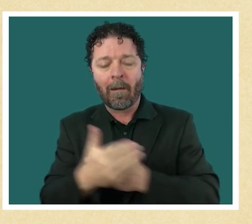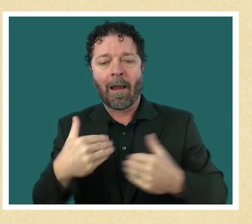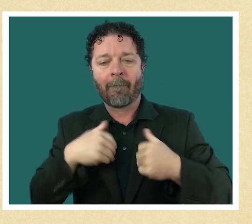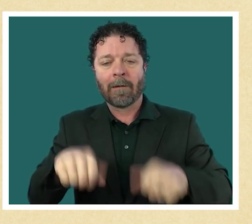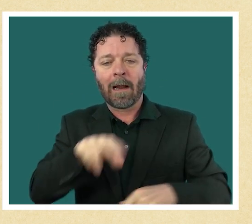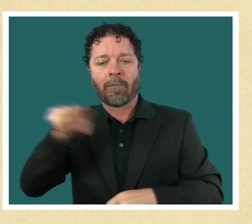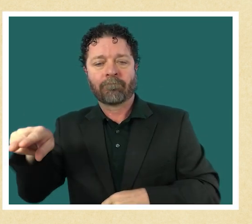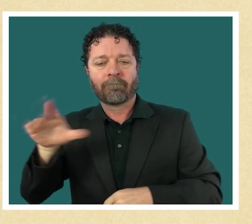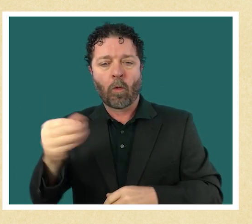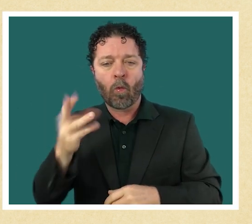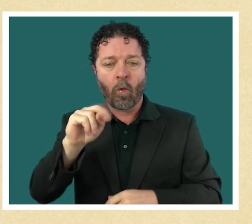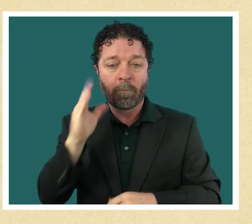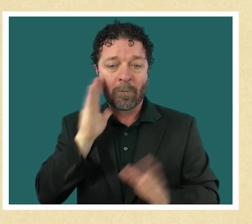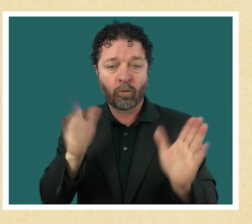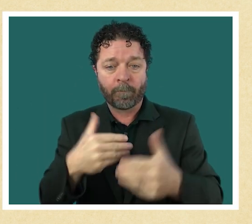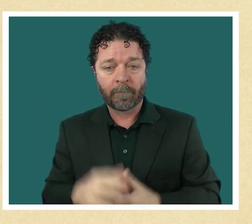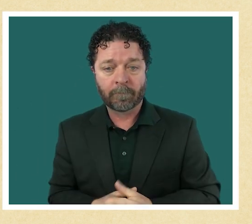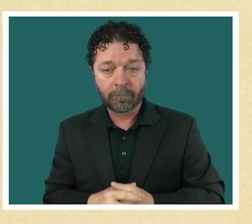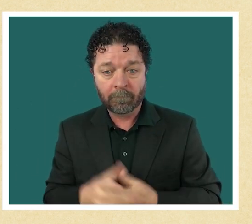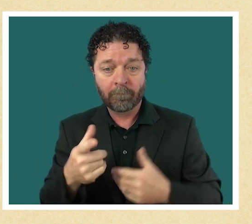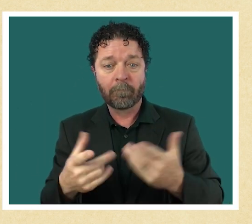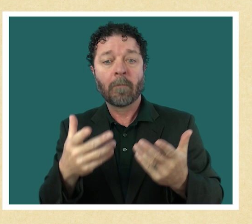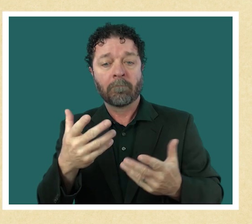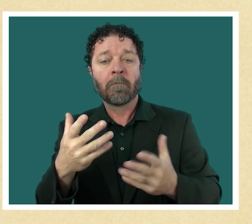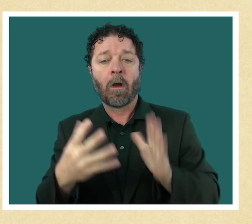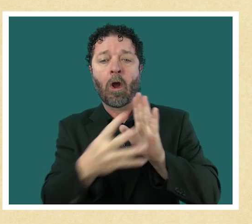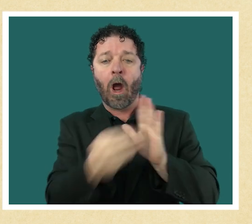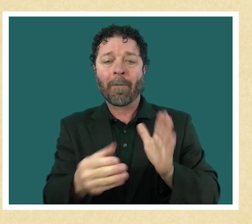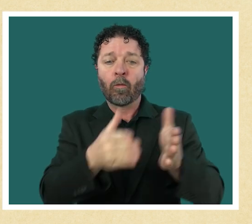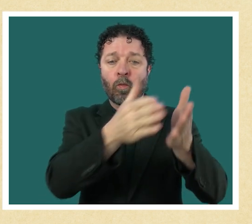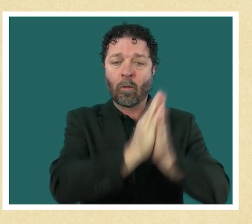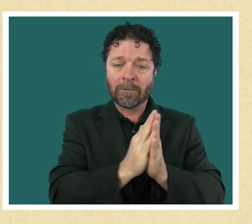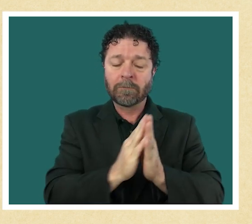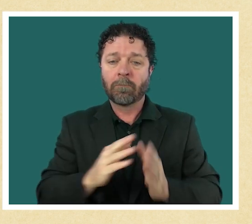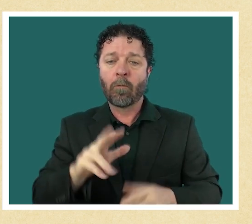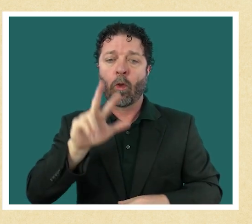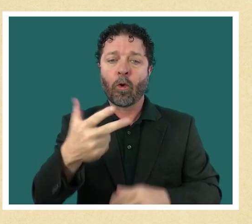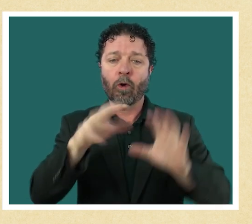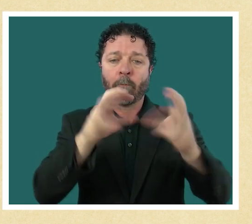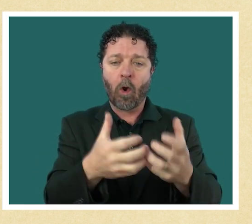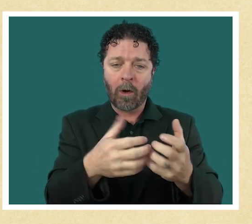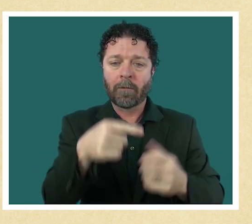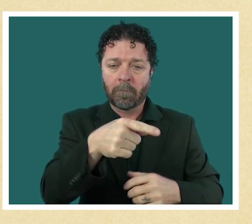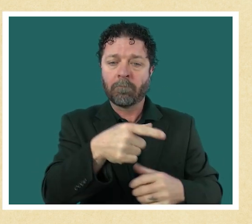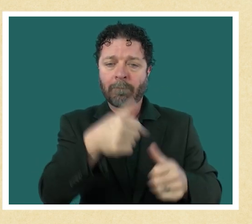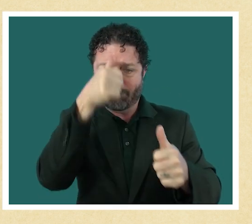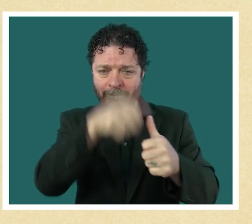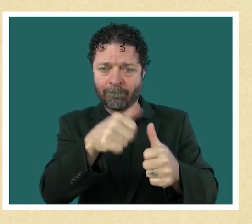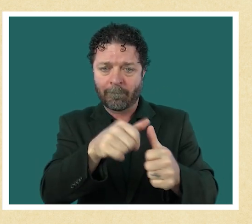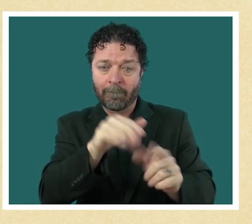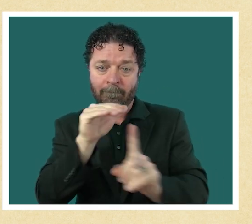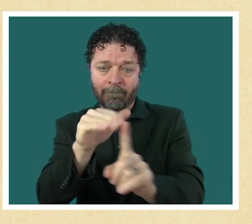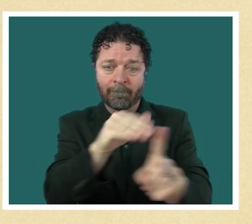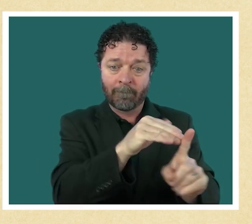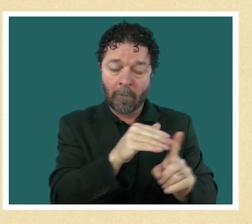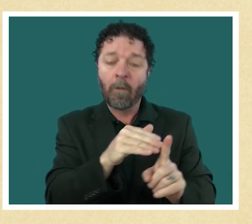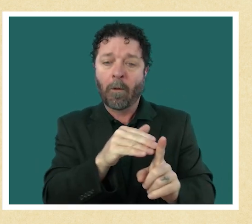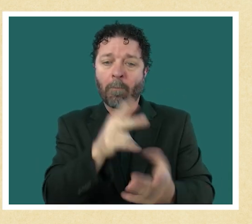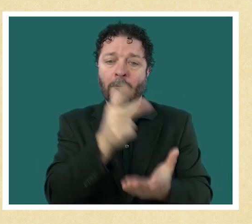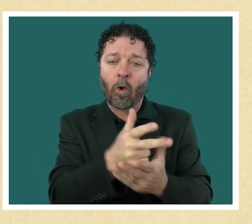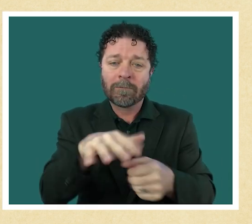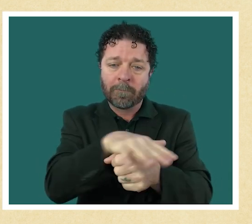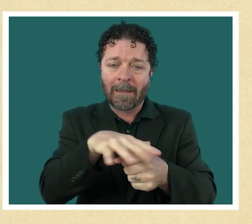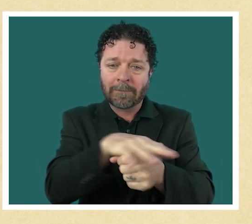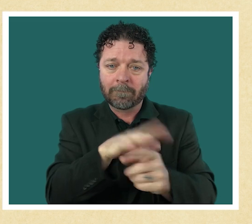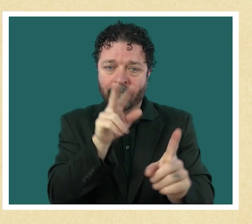copying a requested third party on payment notices to help with reminders, an assigned parking space,